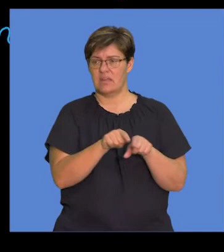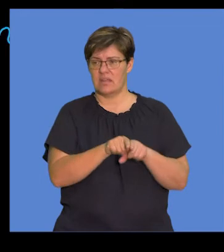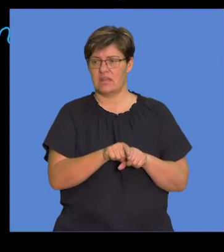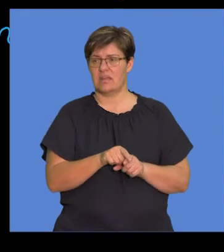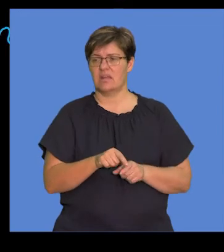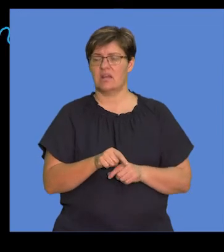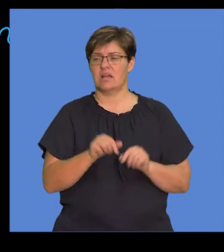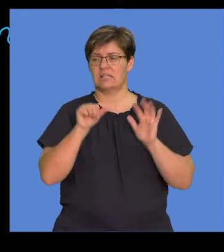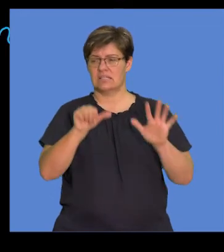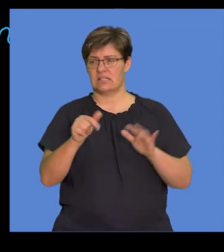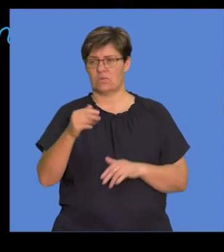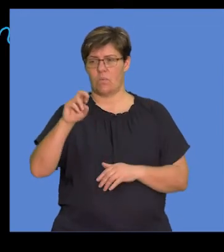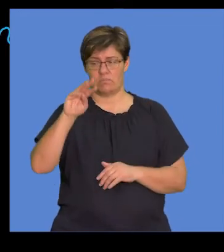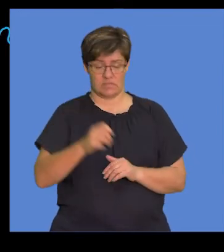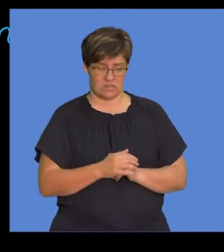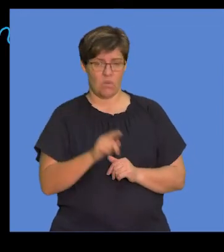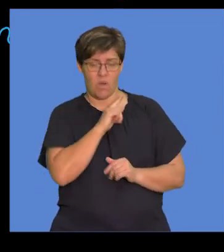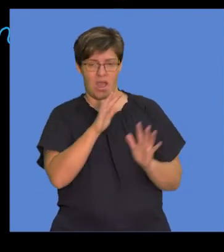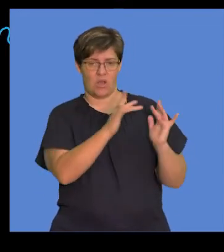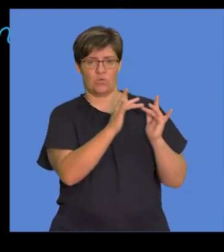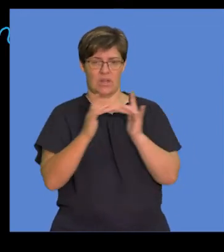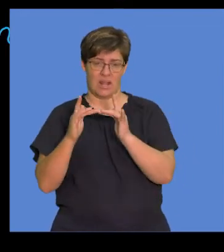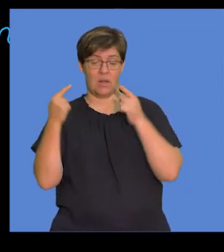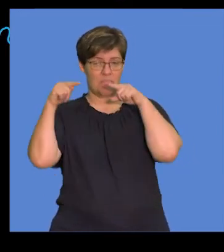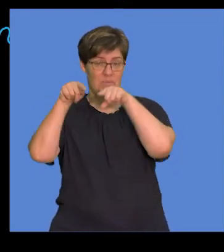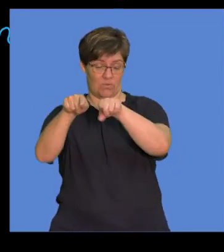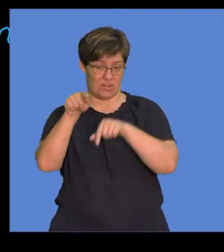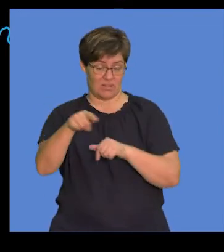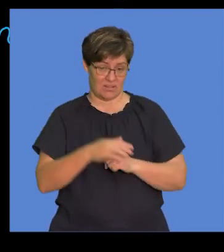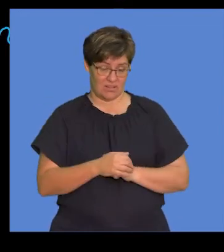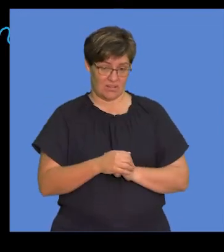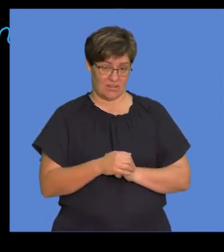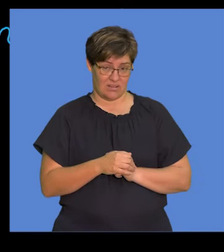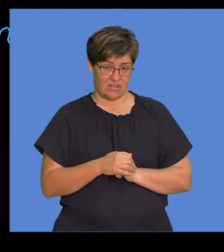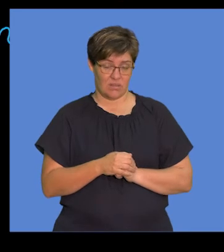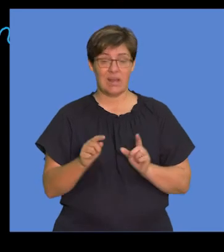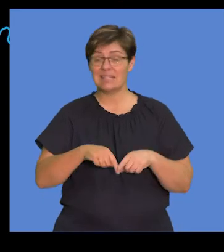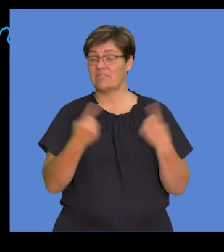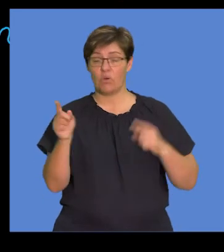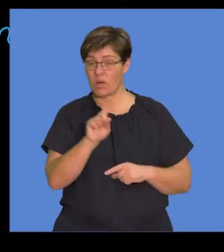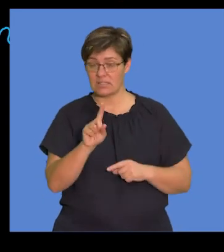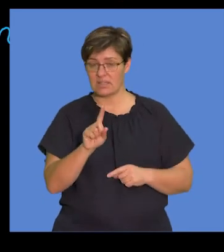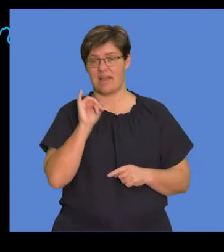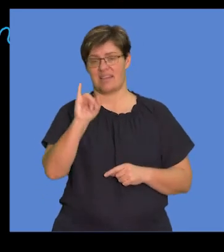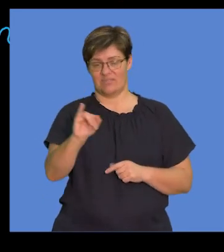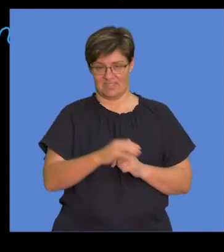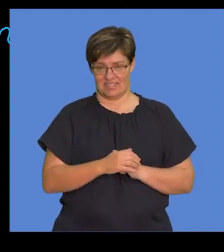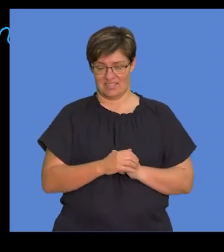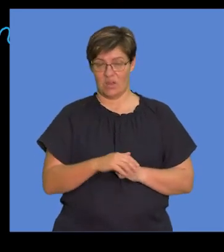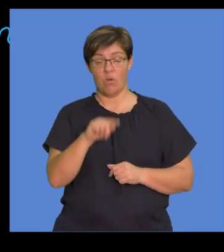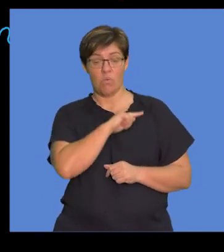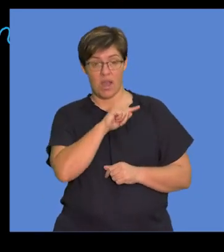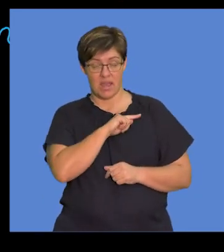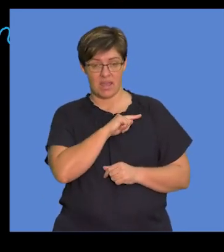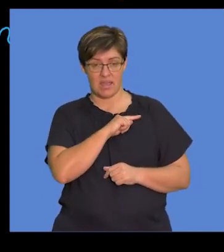the 2 resistors are actually connected in parallel, okay? The only thing that's going to differ is the current, because we're saying this